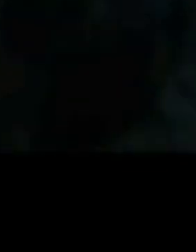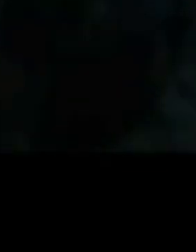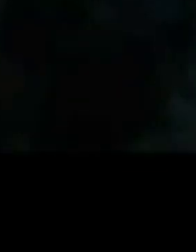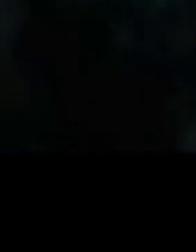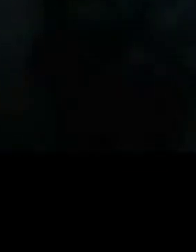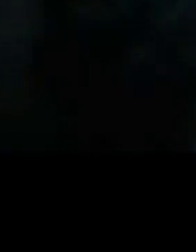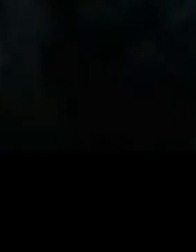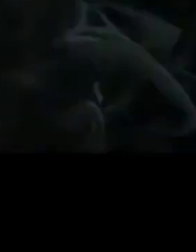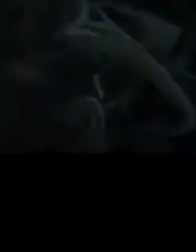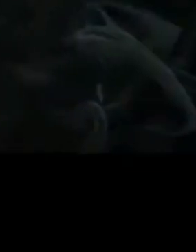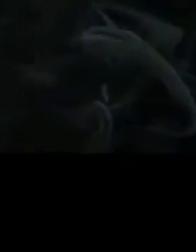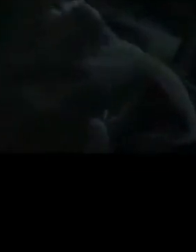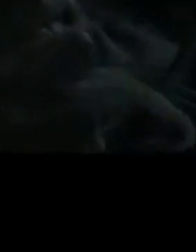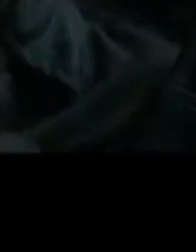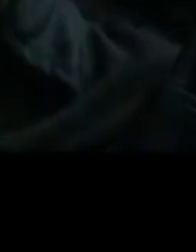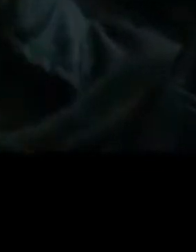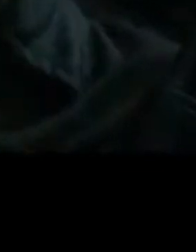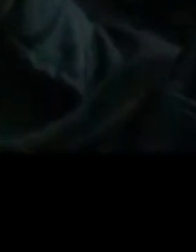Try now.